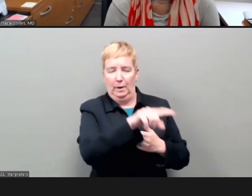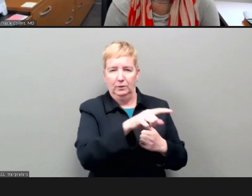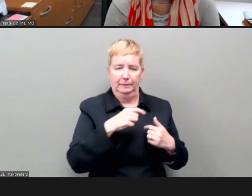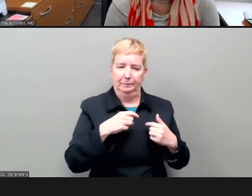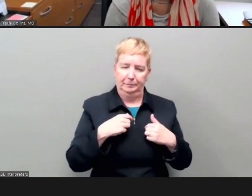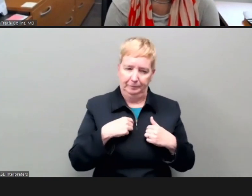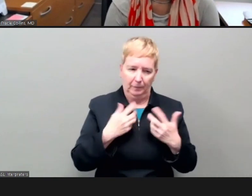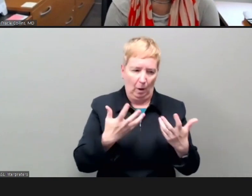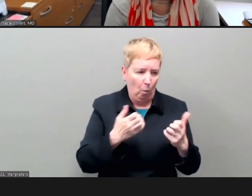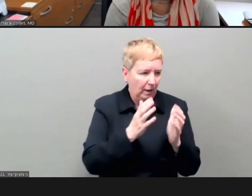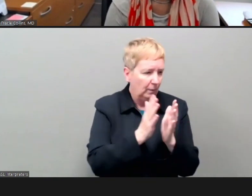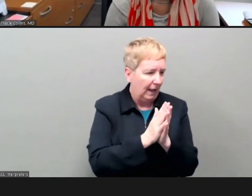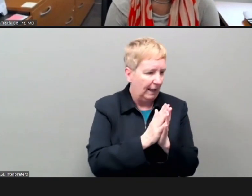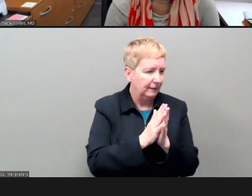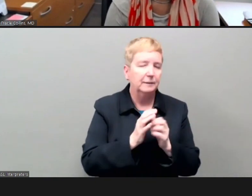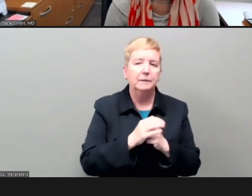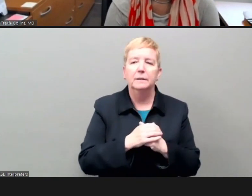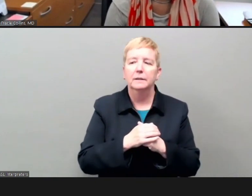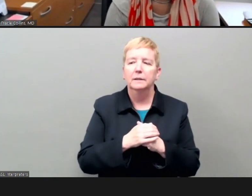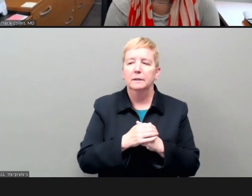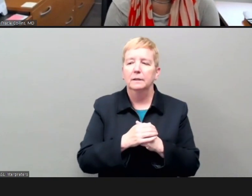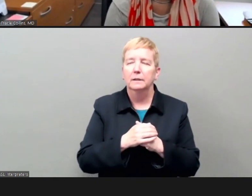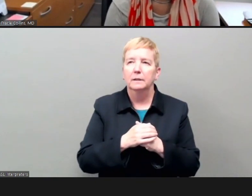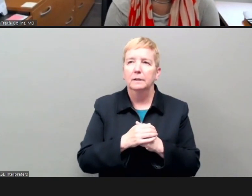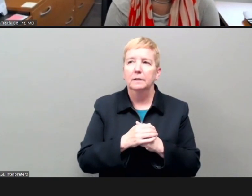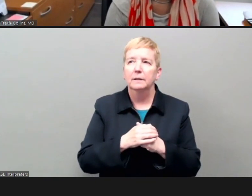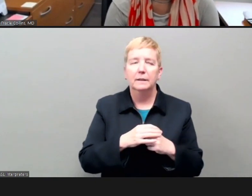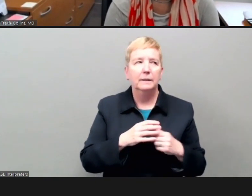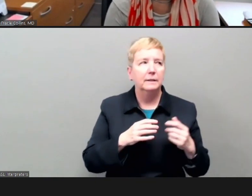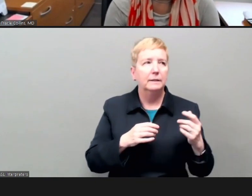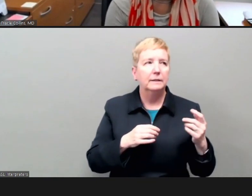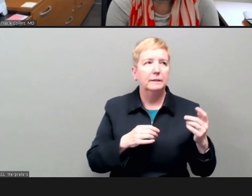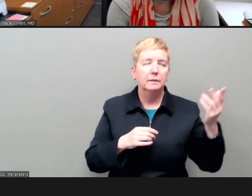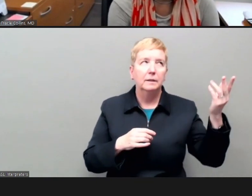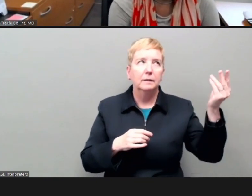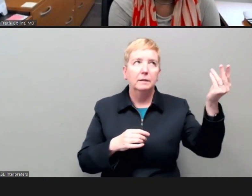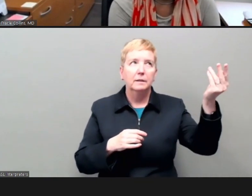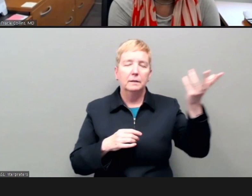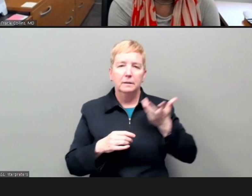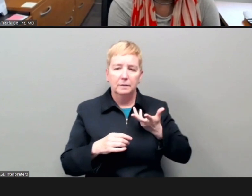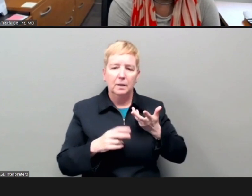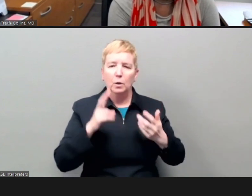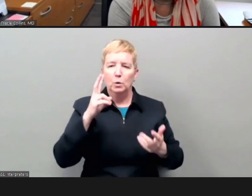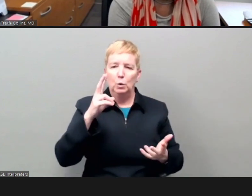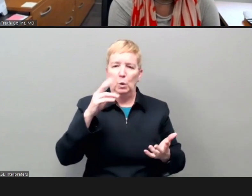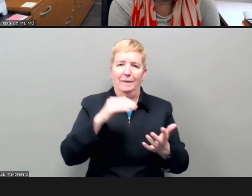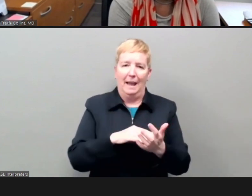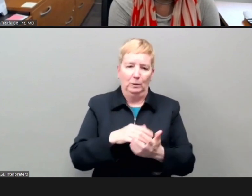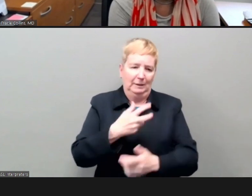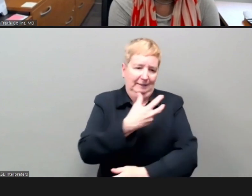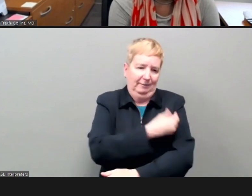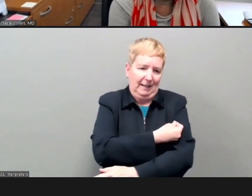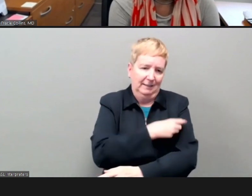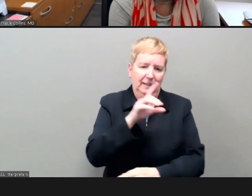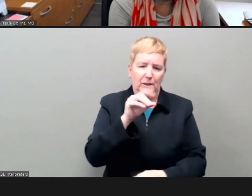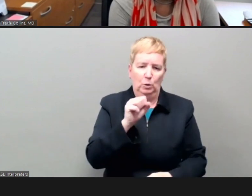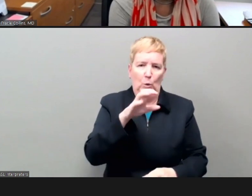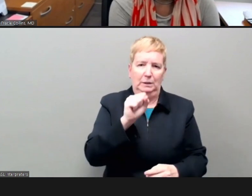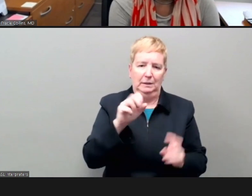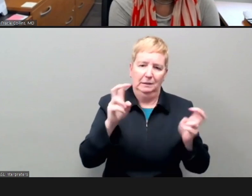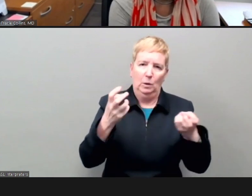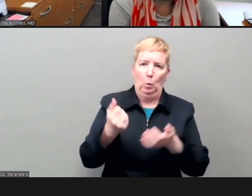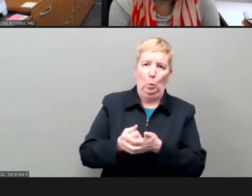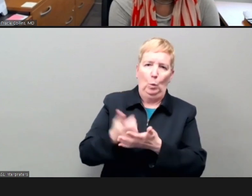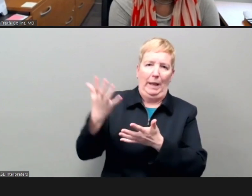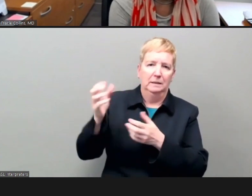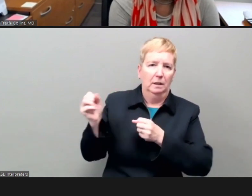wanted to ask about, we were told about 2,000 vaccine doses have been wasted so far. I just want